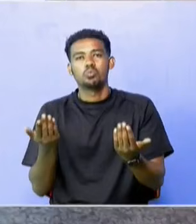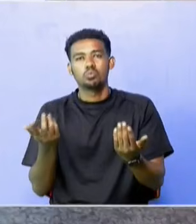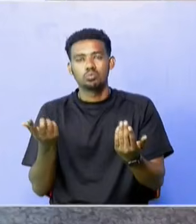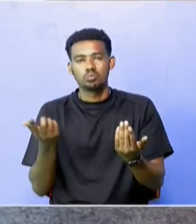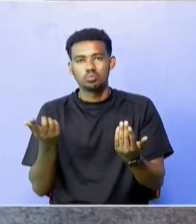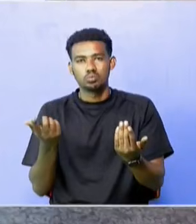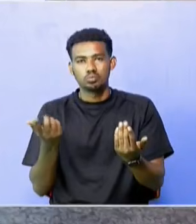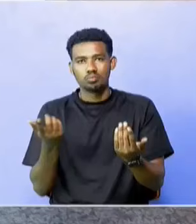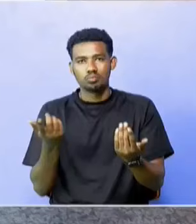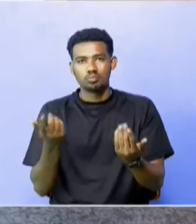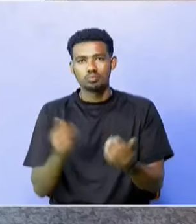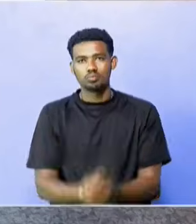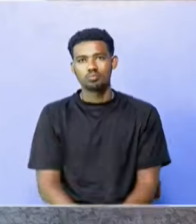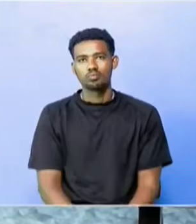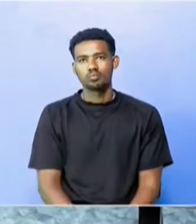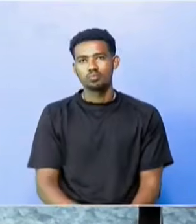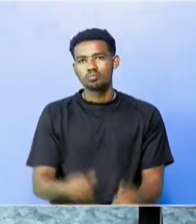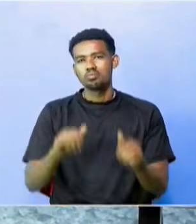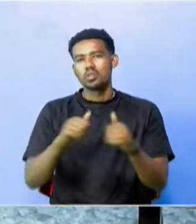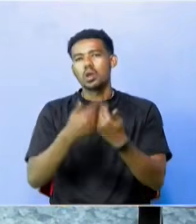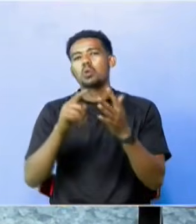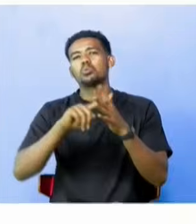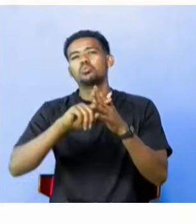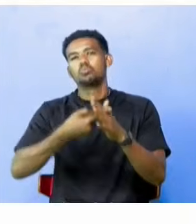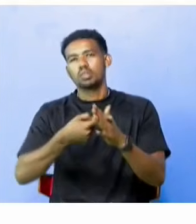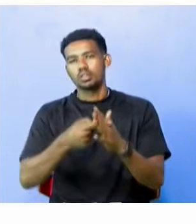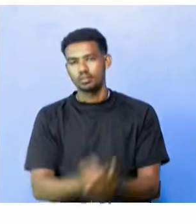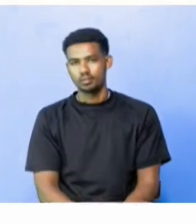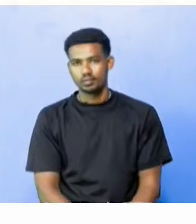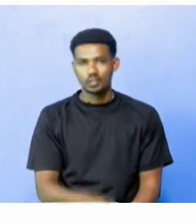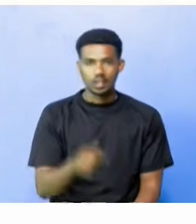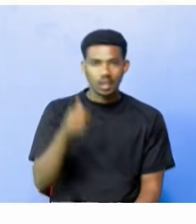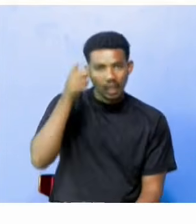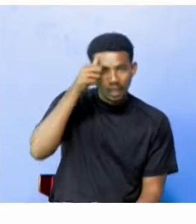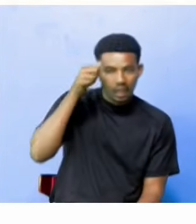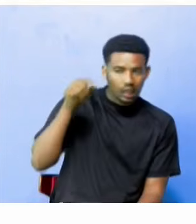How does it made? Like, for example, you can say, he